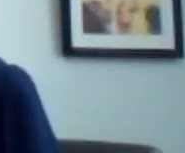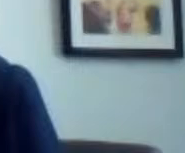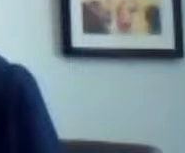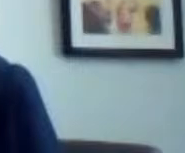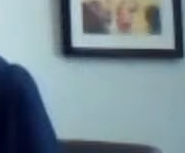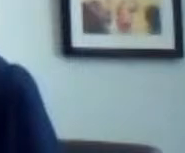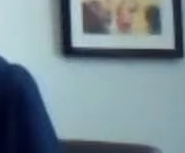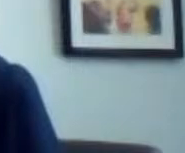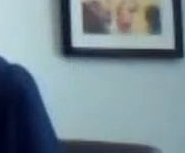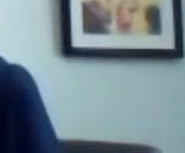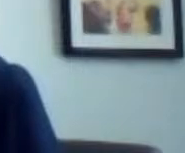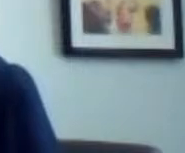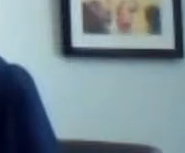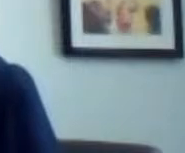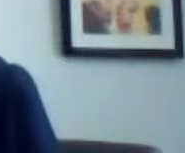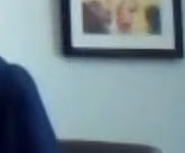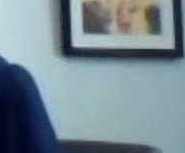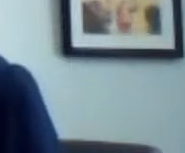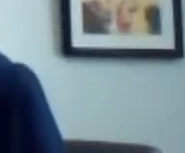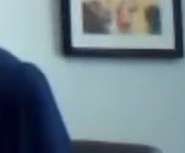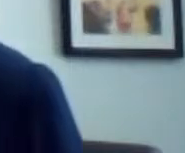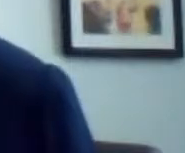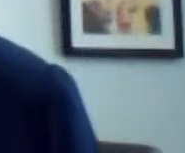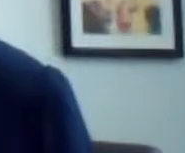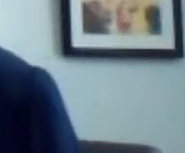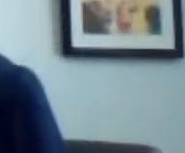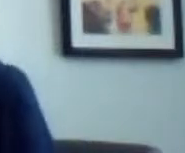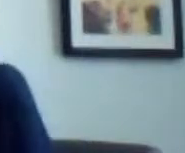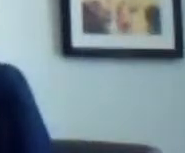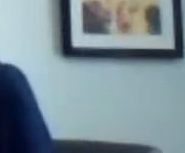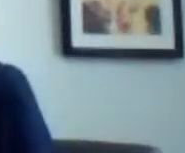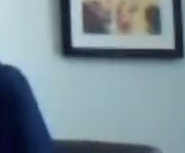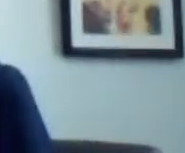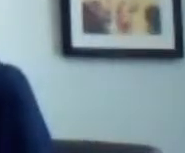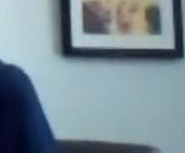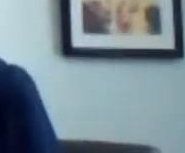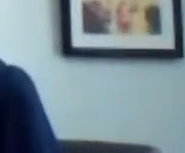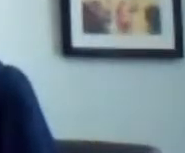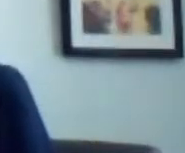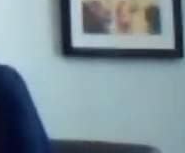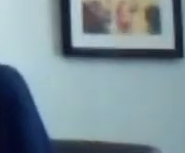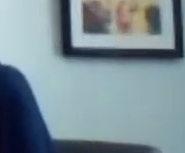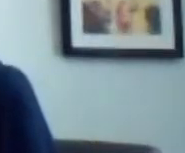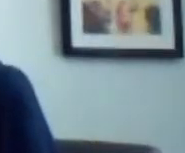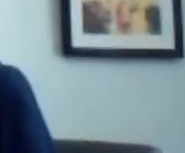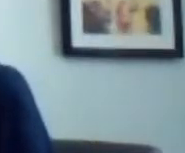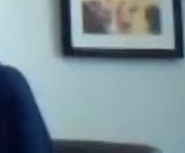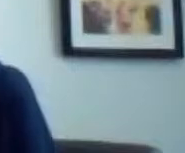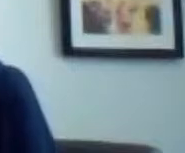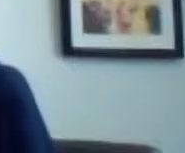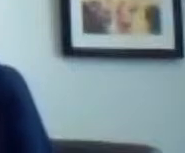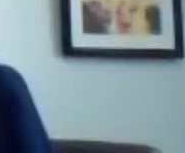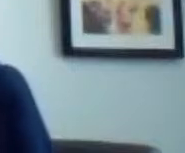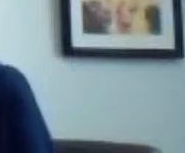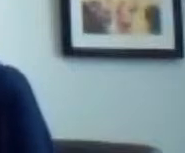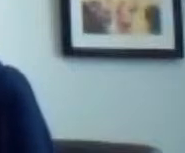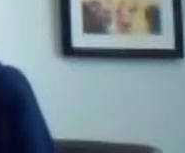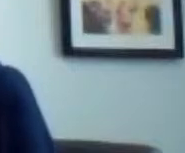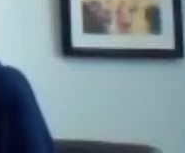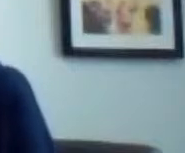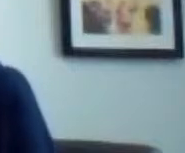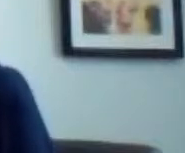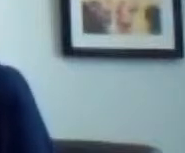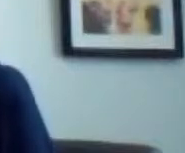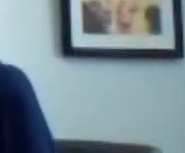she's a professor at the University of Domingo at the port, and she has had